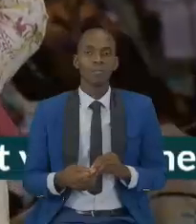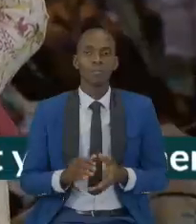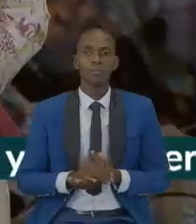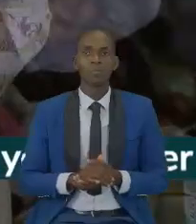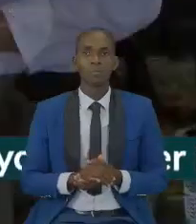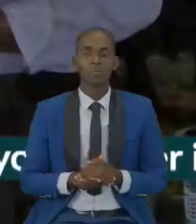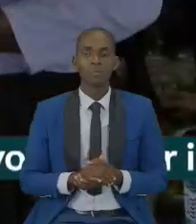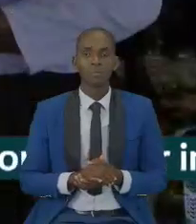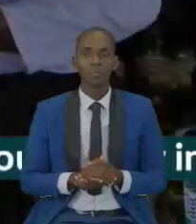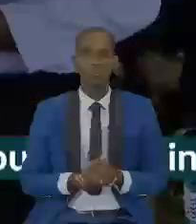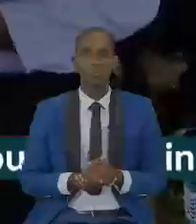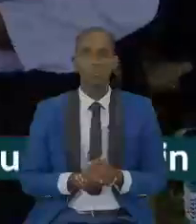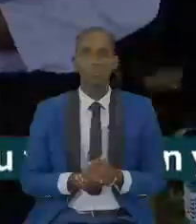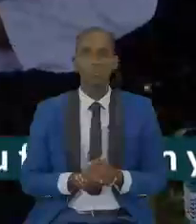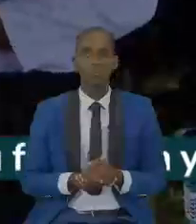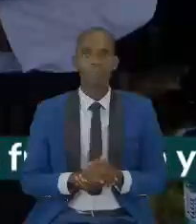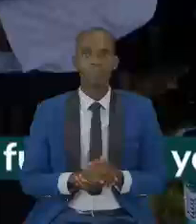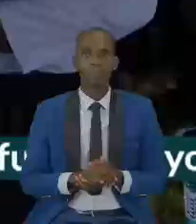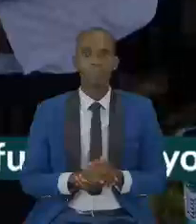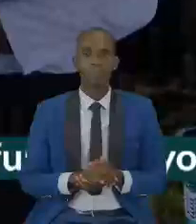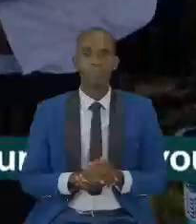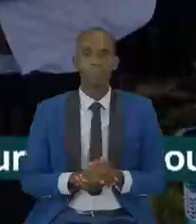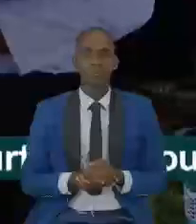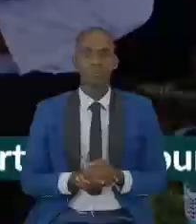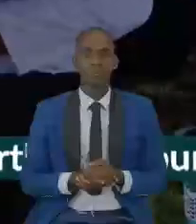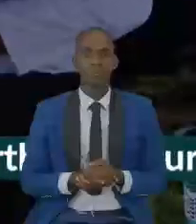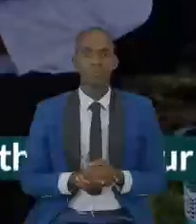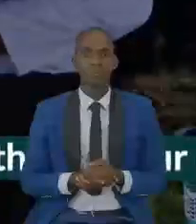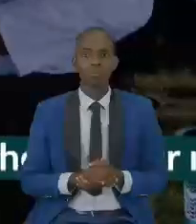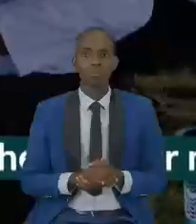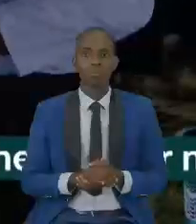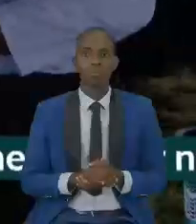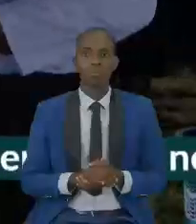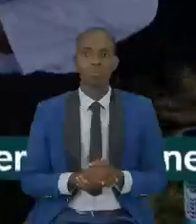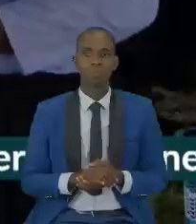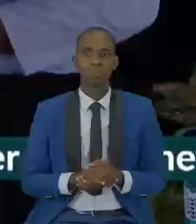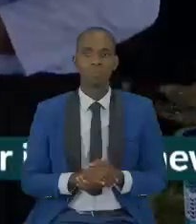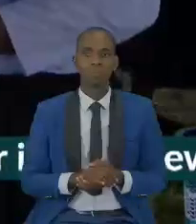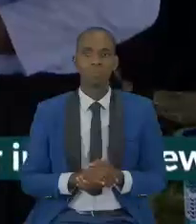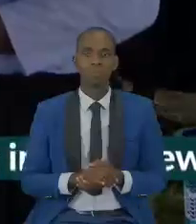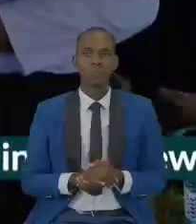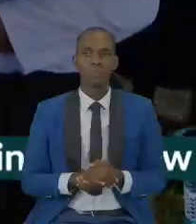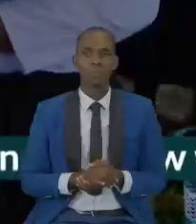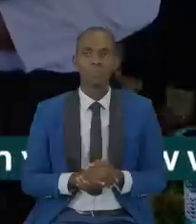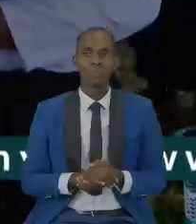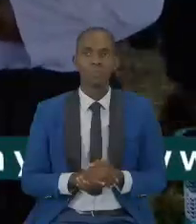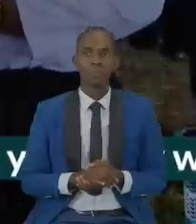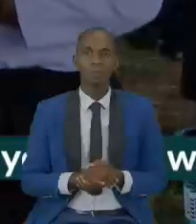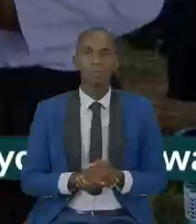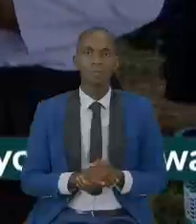Are you waving hand there? Please, we are not joking with you children. If you are a counselor, you are